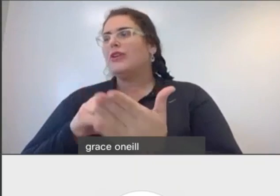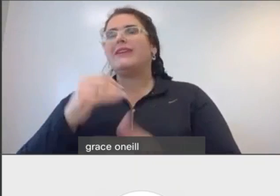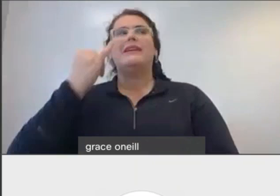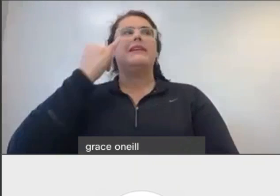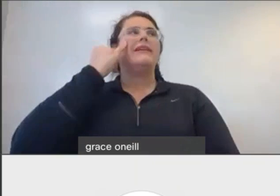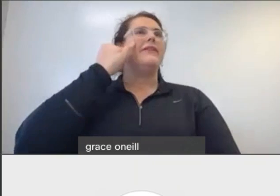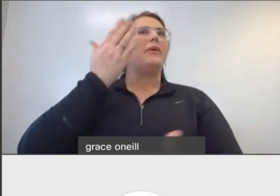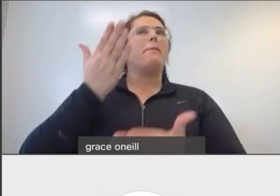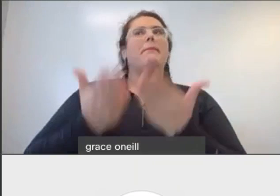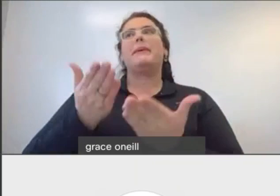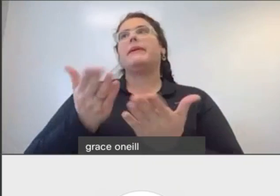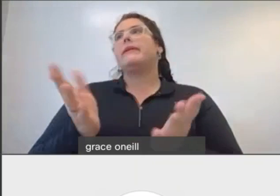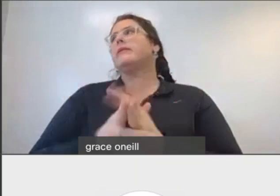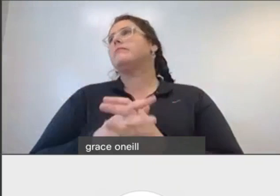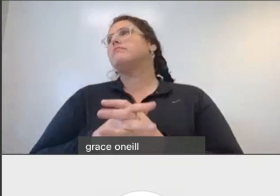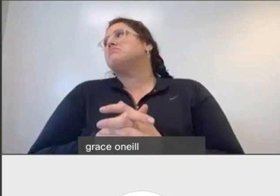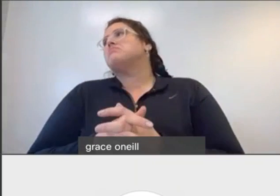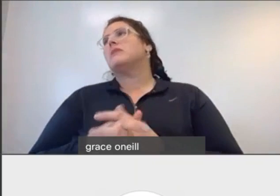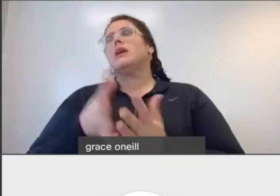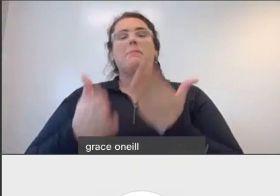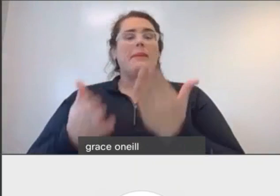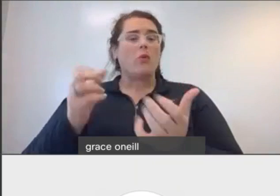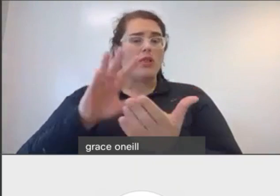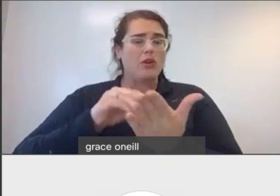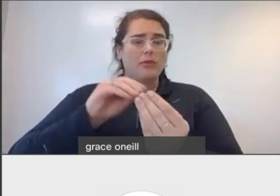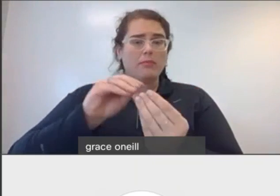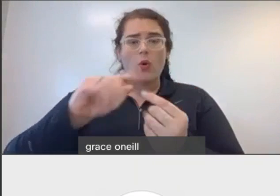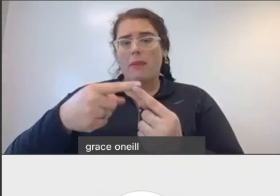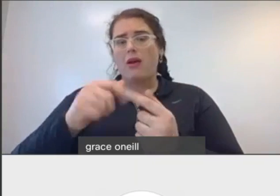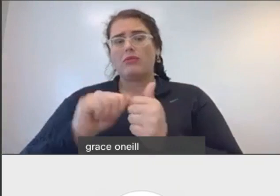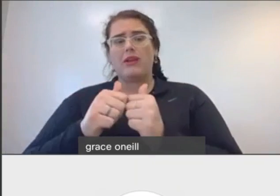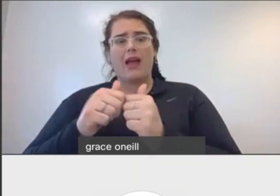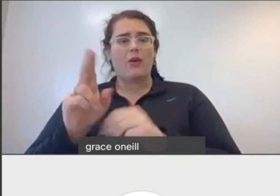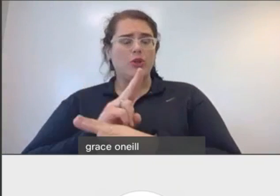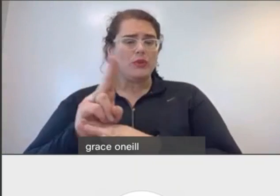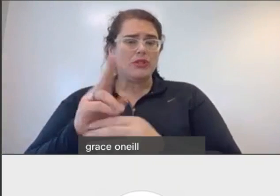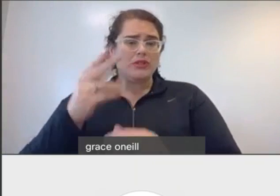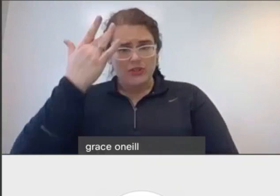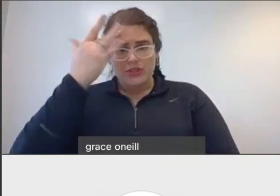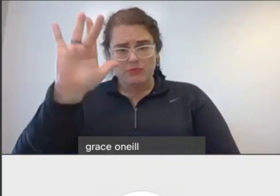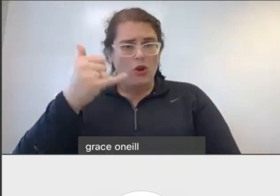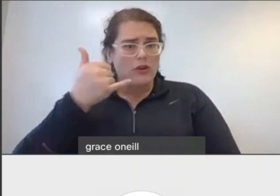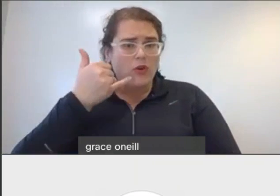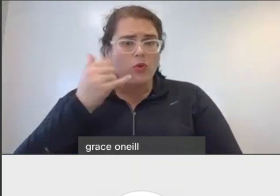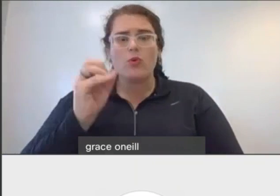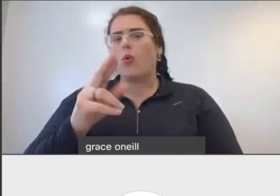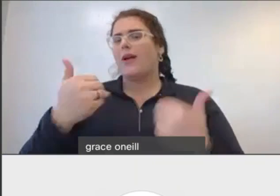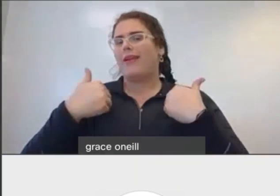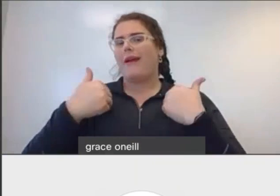have they want to learn more about how to use a smartphone, or they have a tablet or a